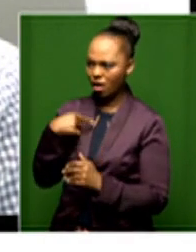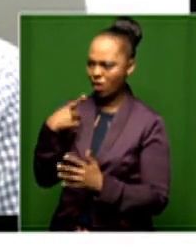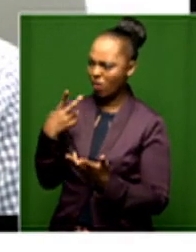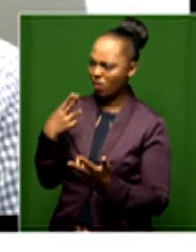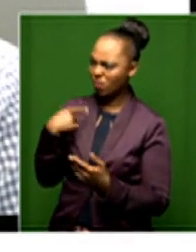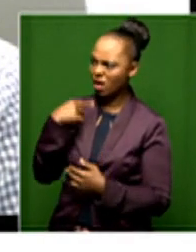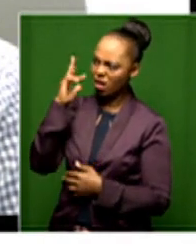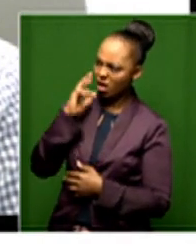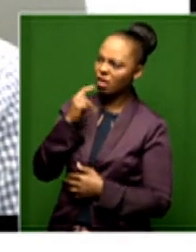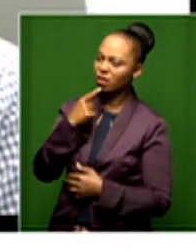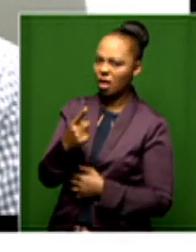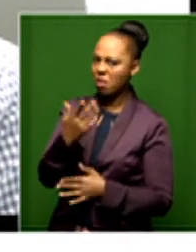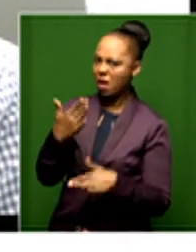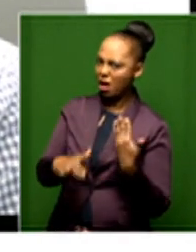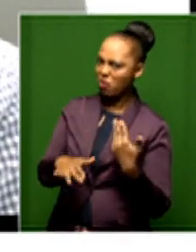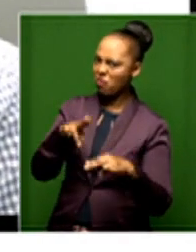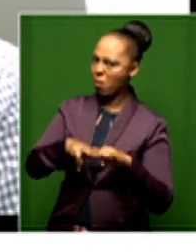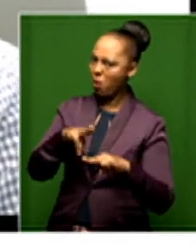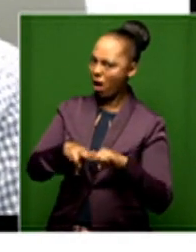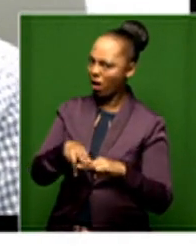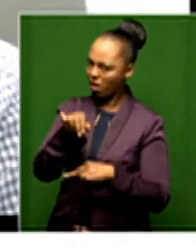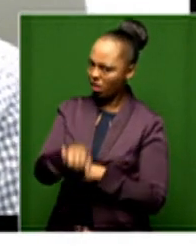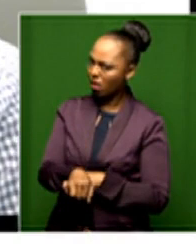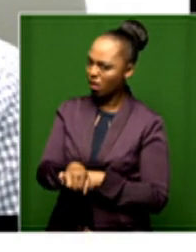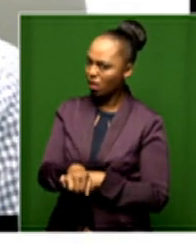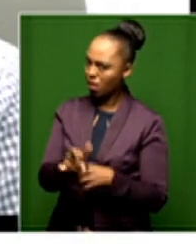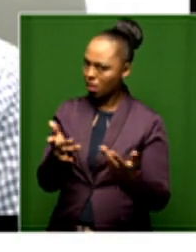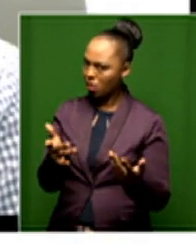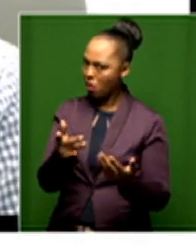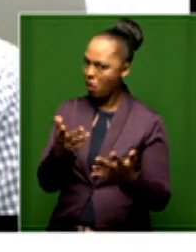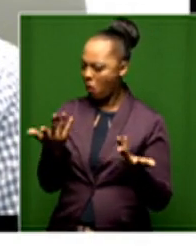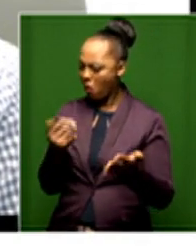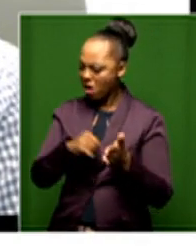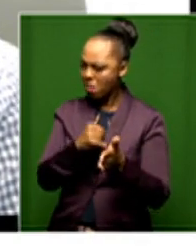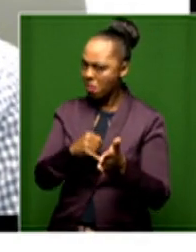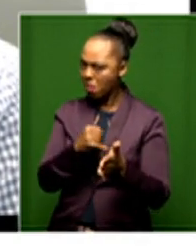month or in February. Is that the information that you're getting?